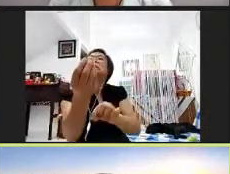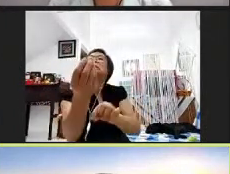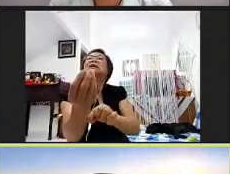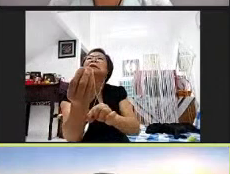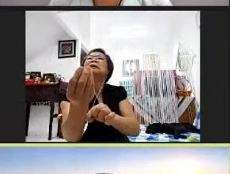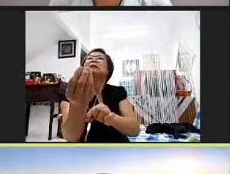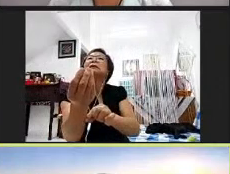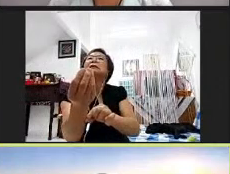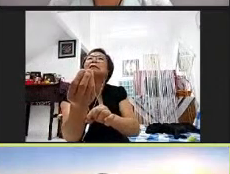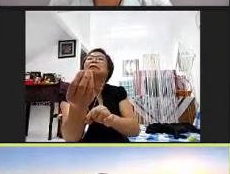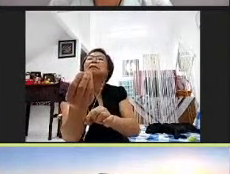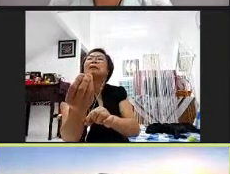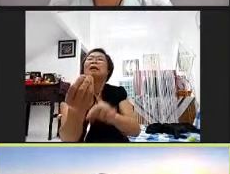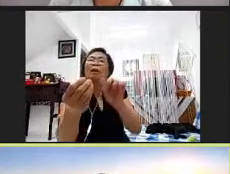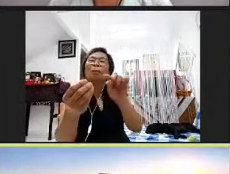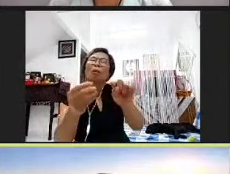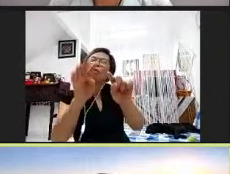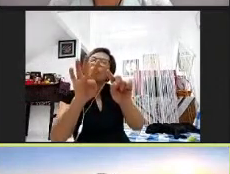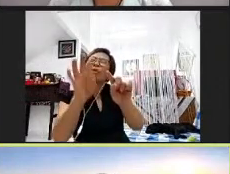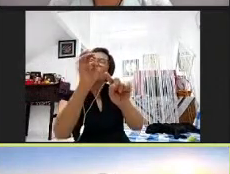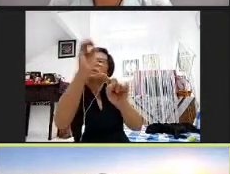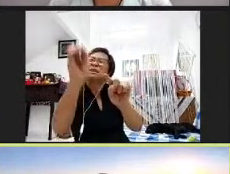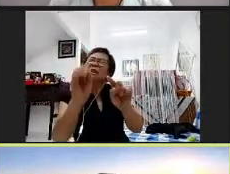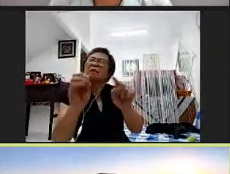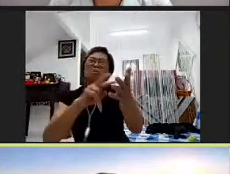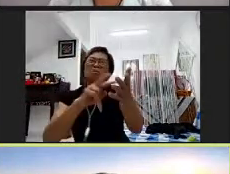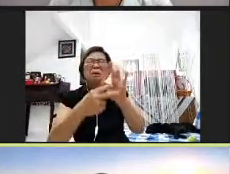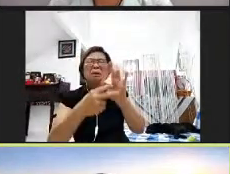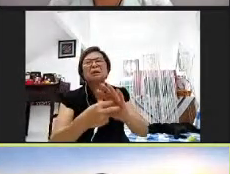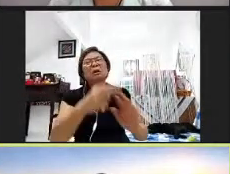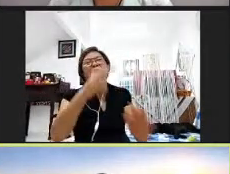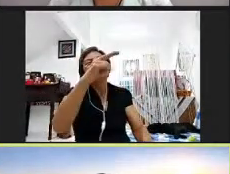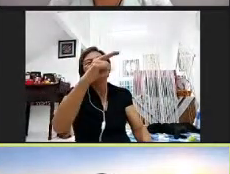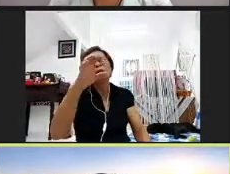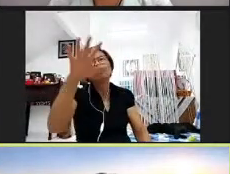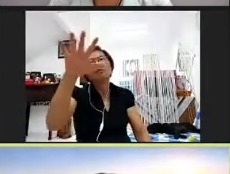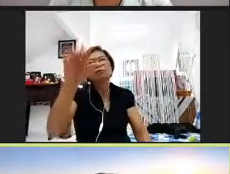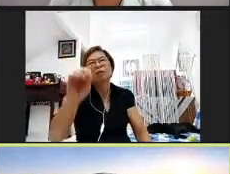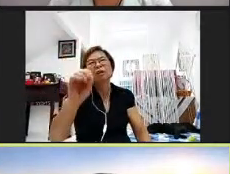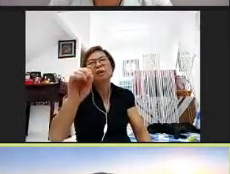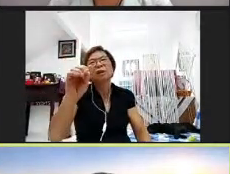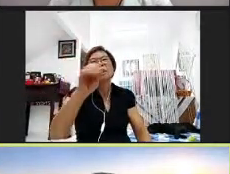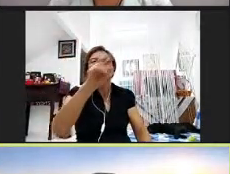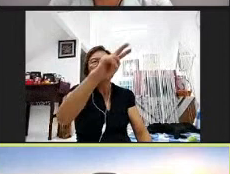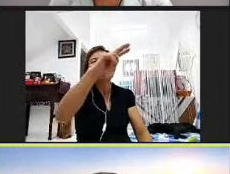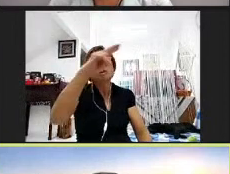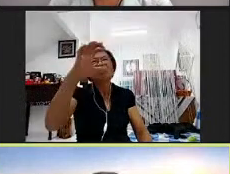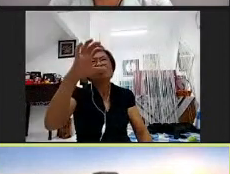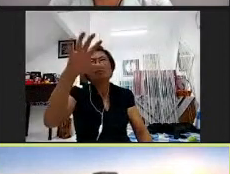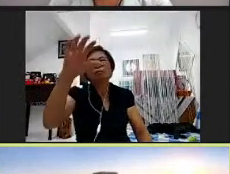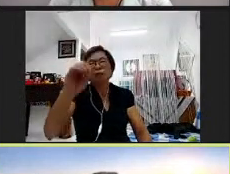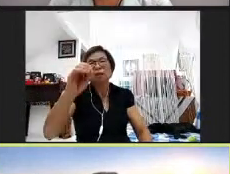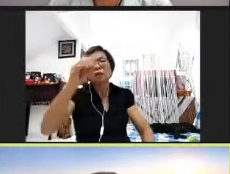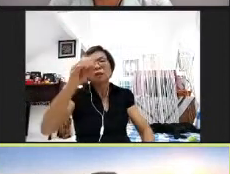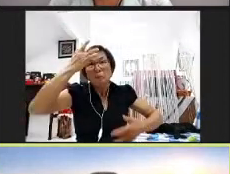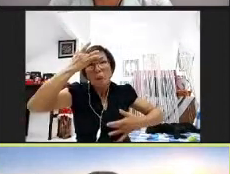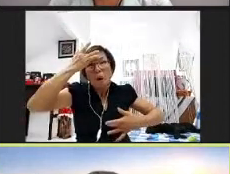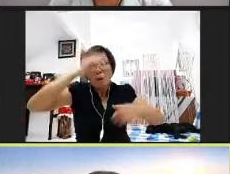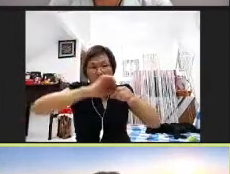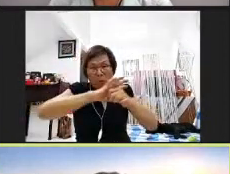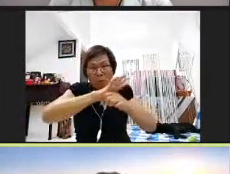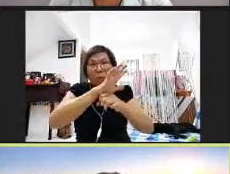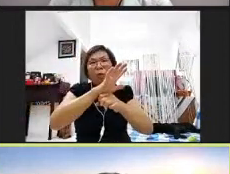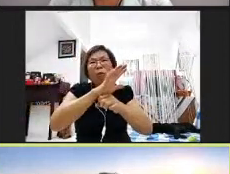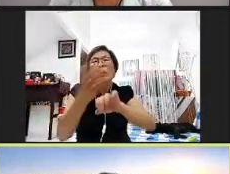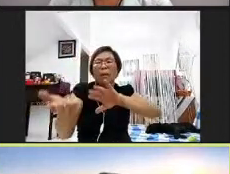hit 0.4%, meaning 250 people who contacted the disease, 1 will